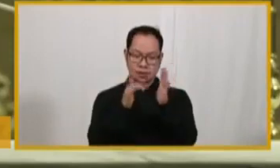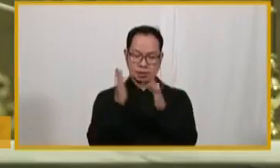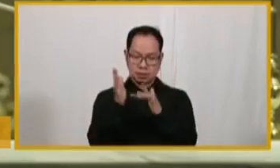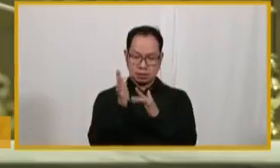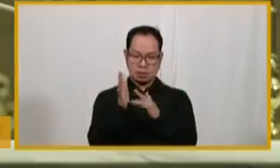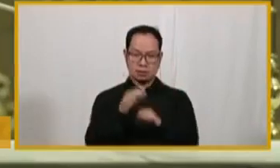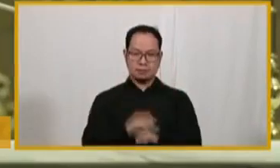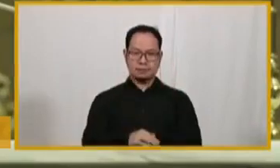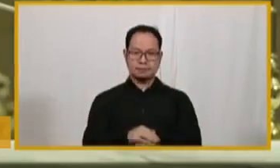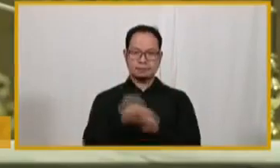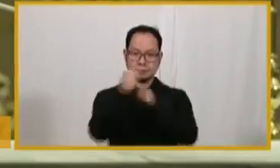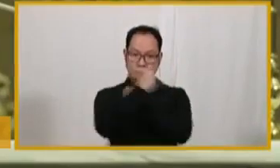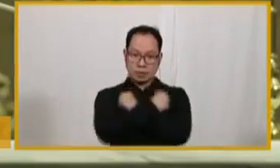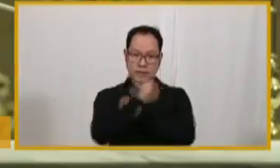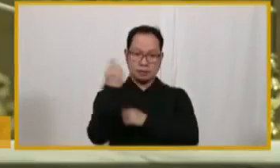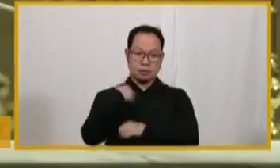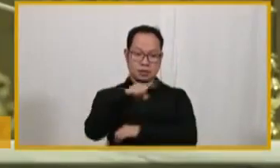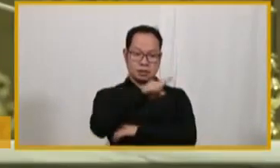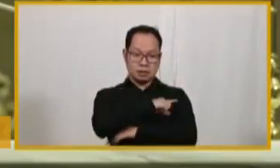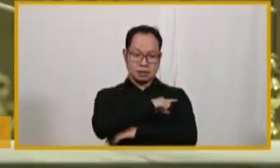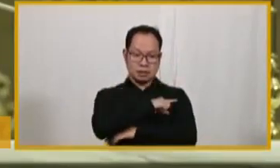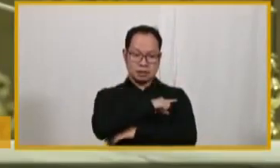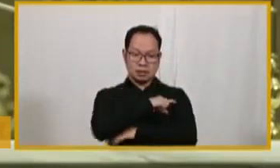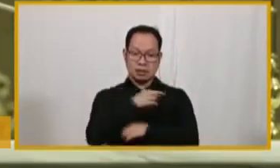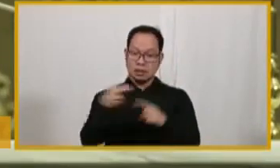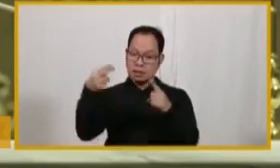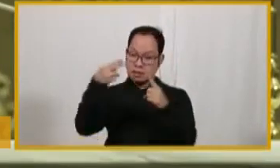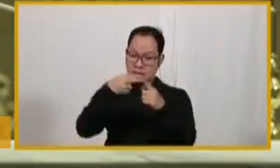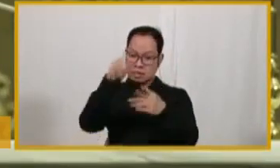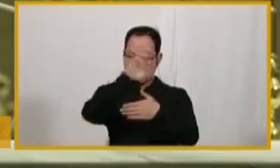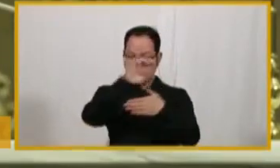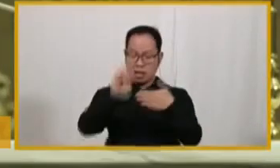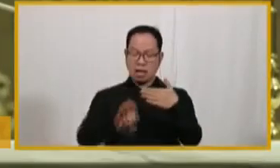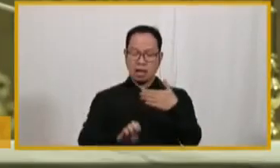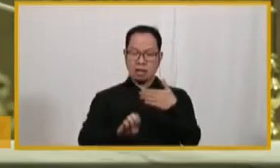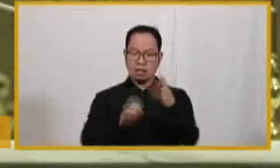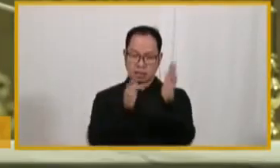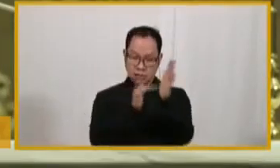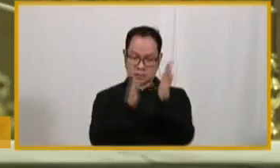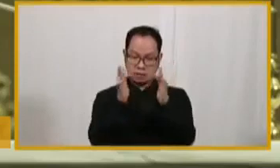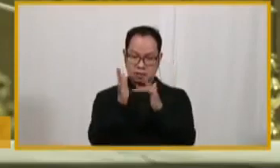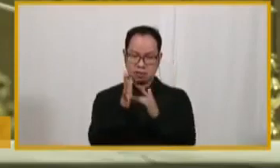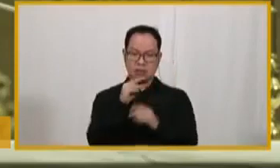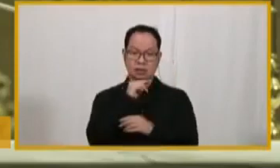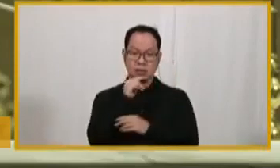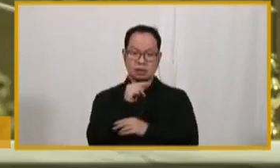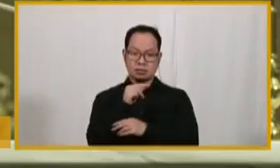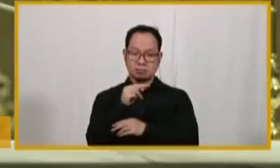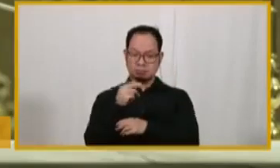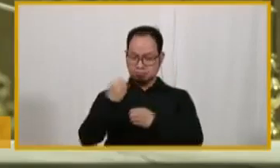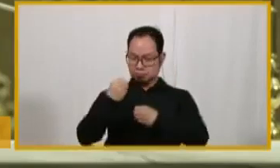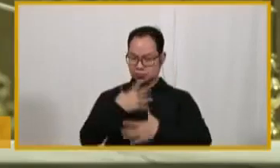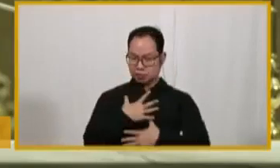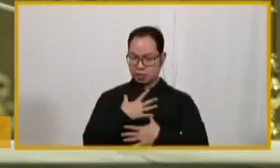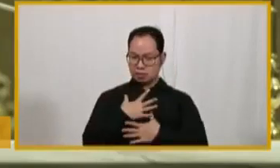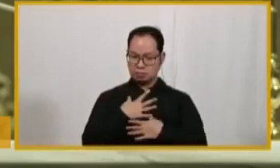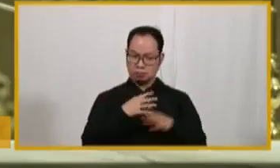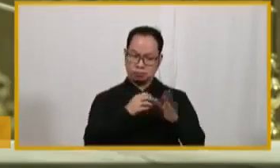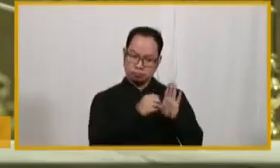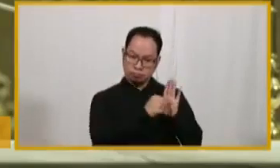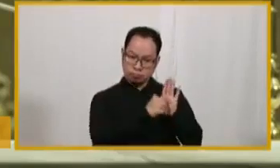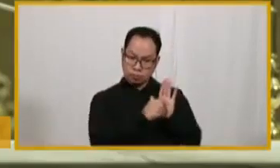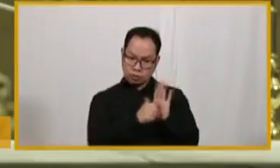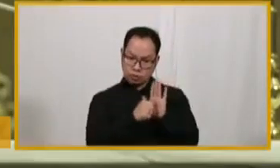Jesus loves us to that extent. And Jesus is not afraid to show